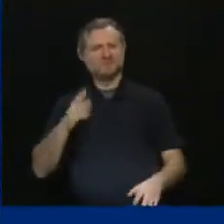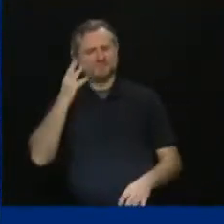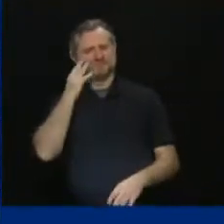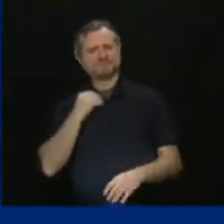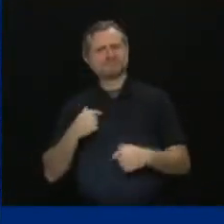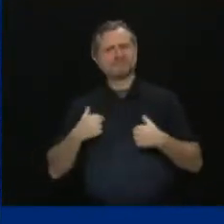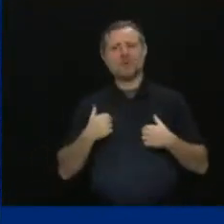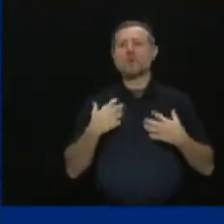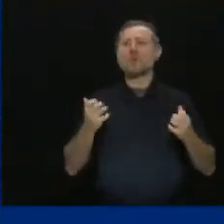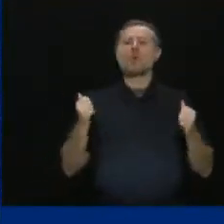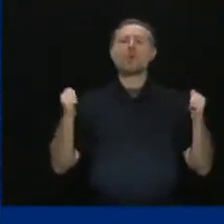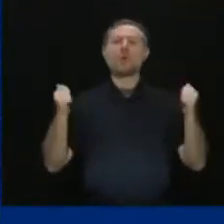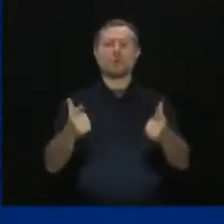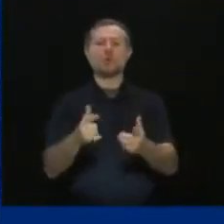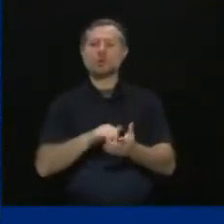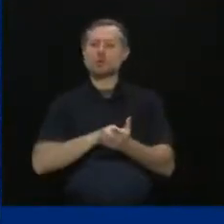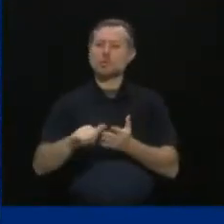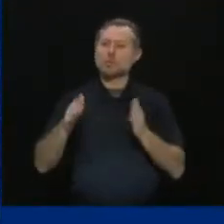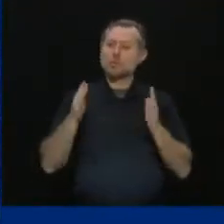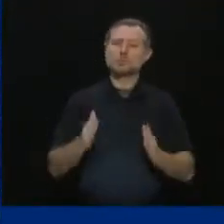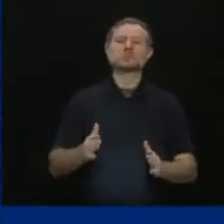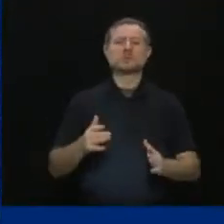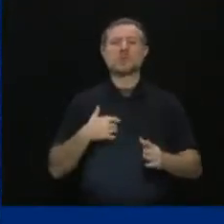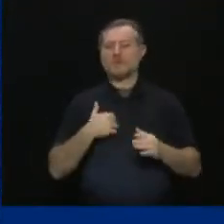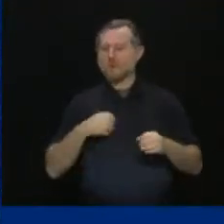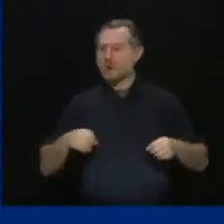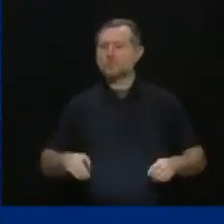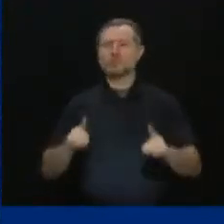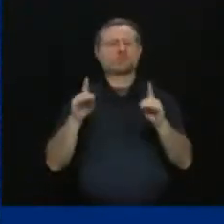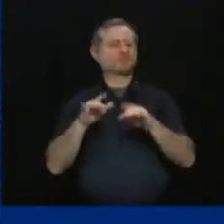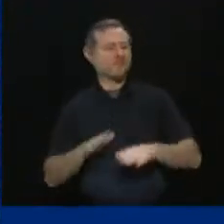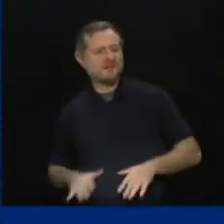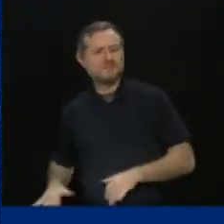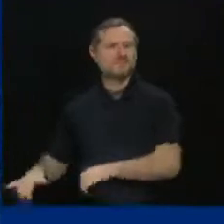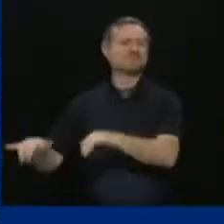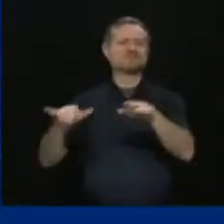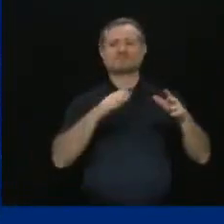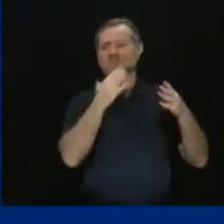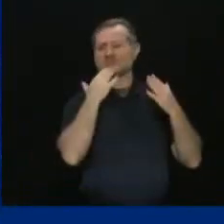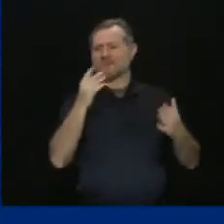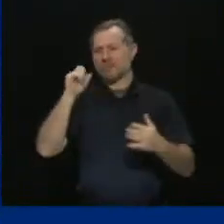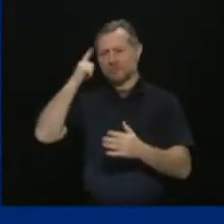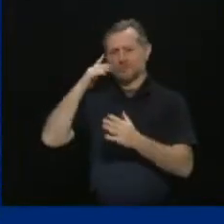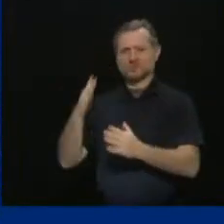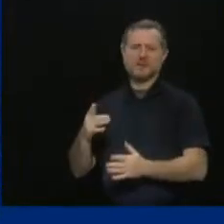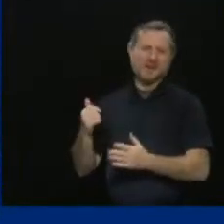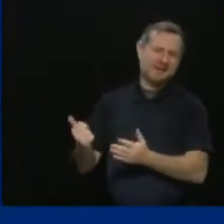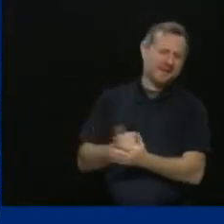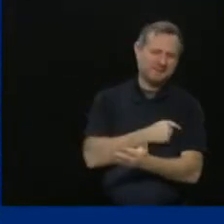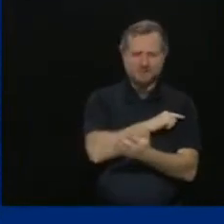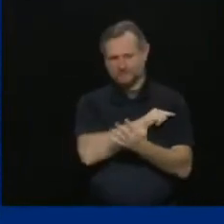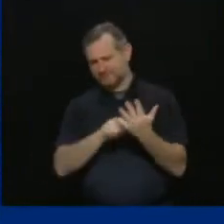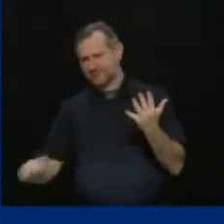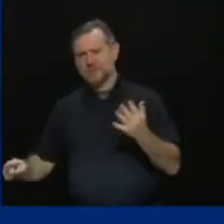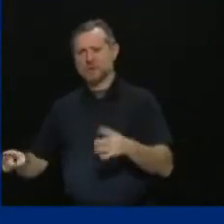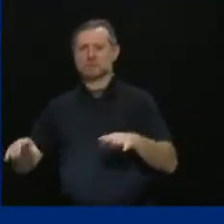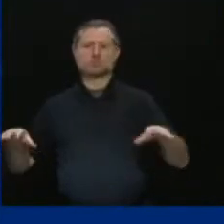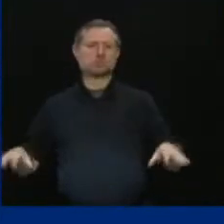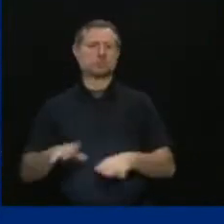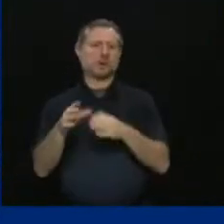Yorker to have that opportunity. And we thank you, Governor Hochul, for everything you're doing and your leadership.